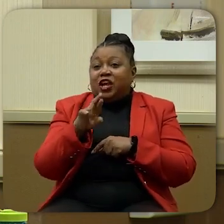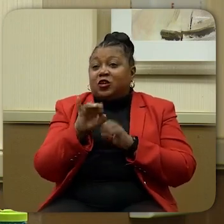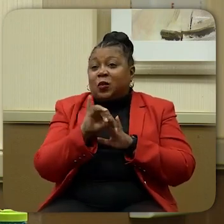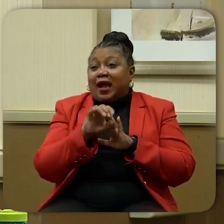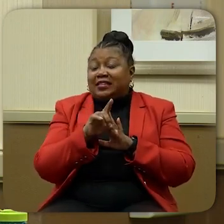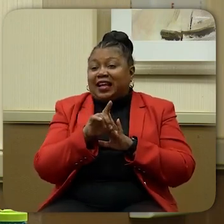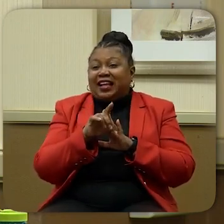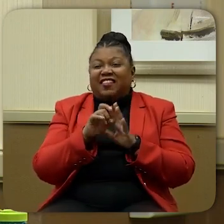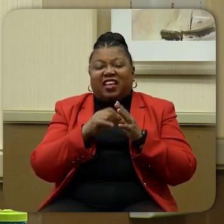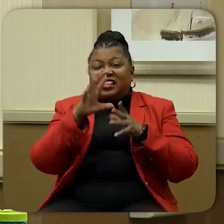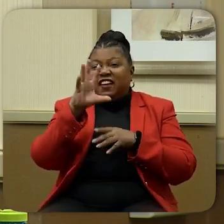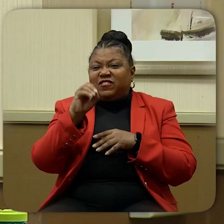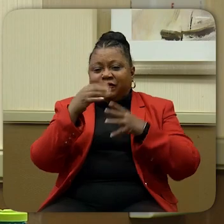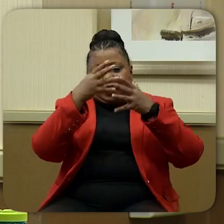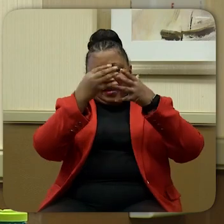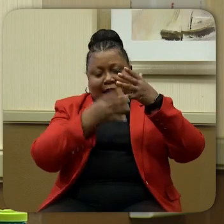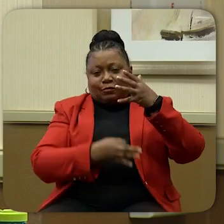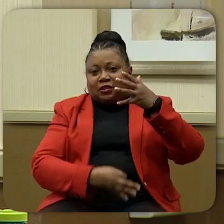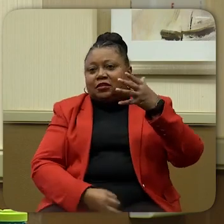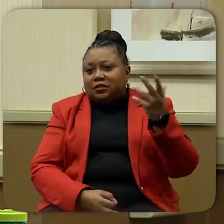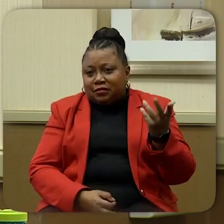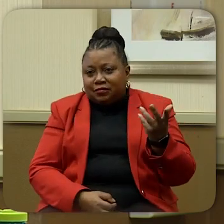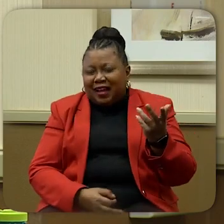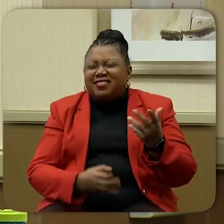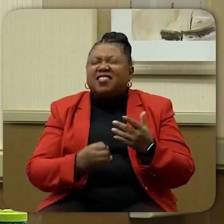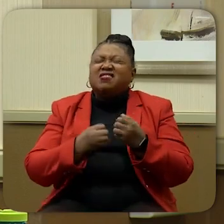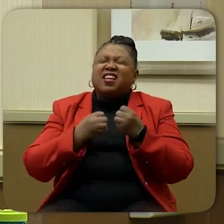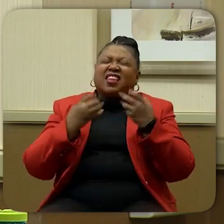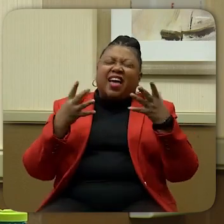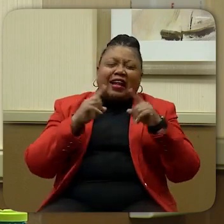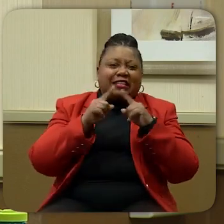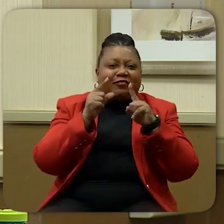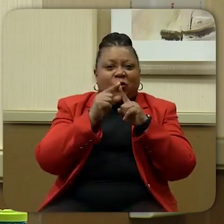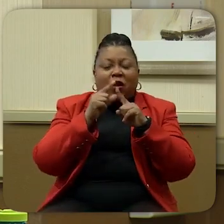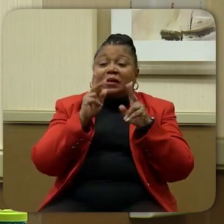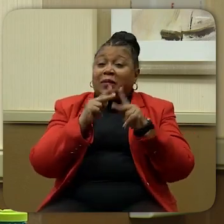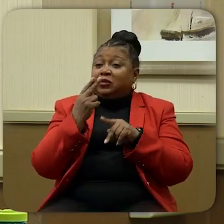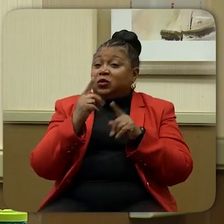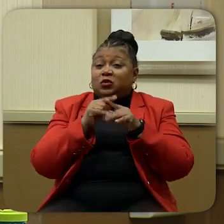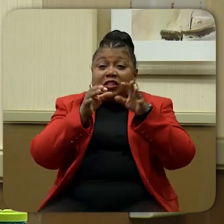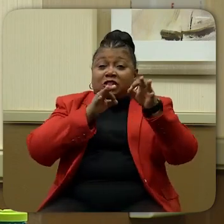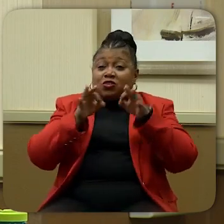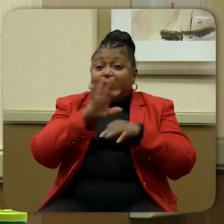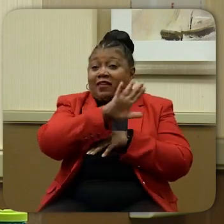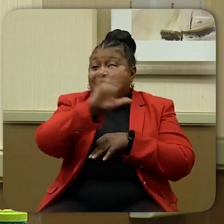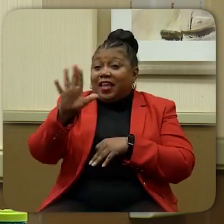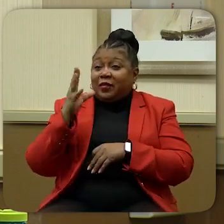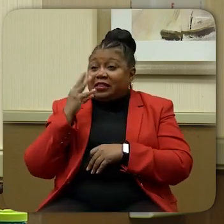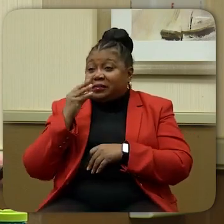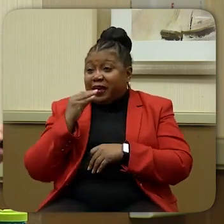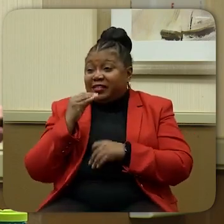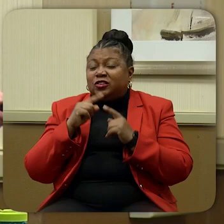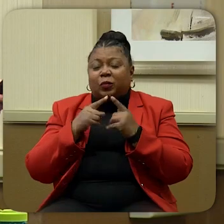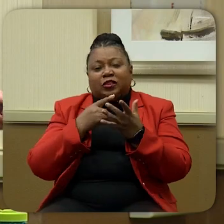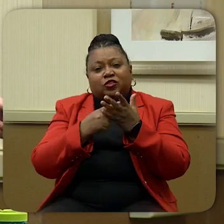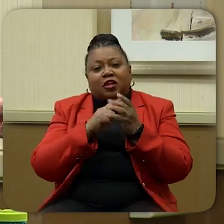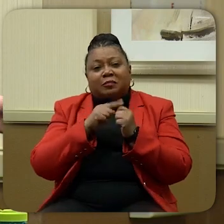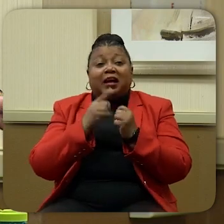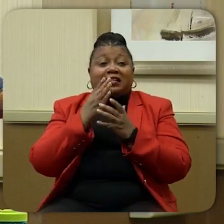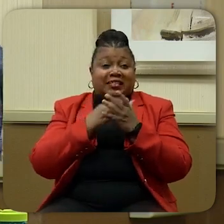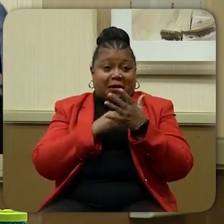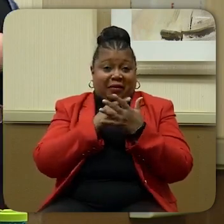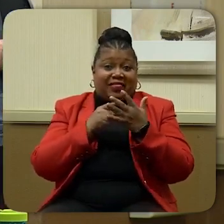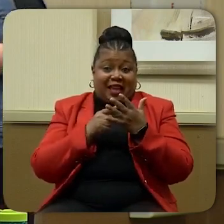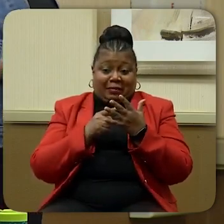identity, and there's like 50 options that come down. There's a lot of different words that people use to describe their experience. So we talked about some